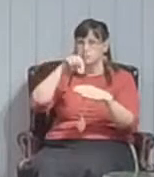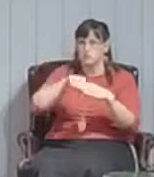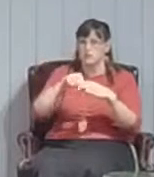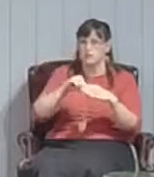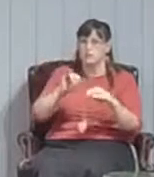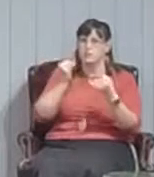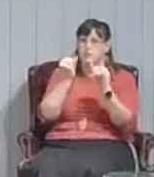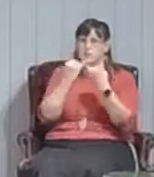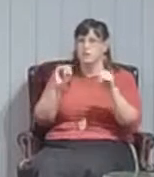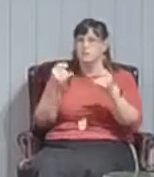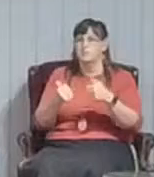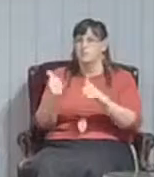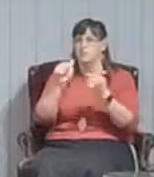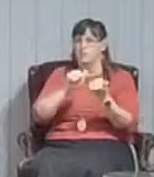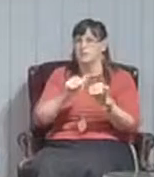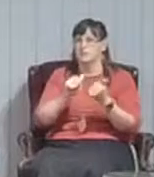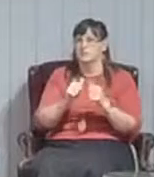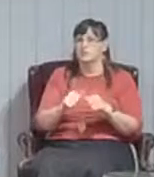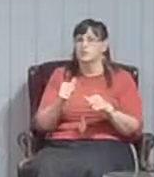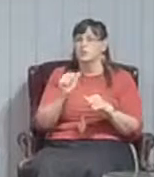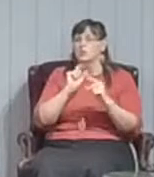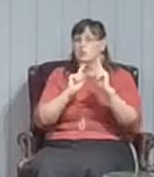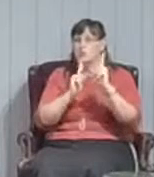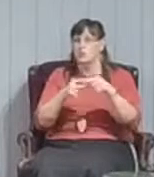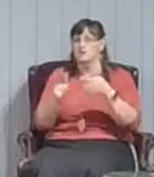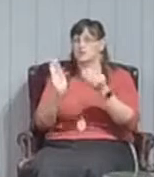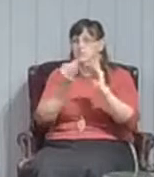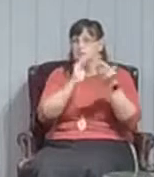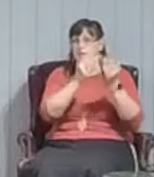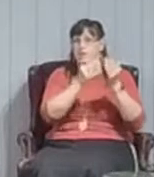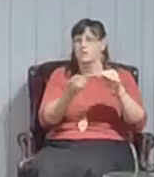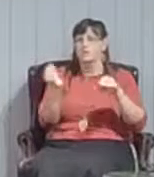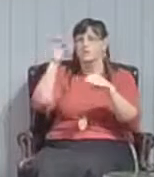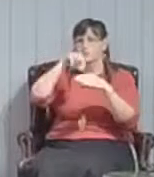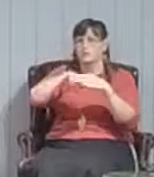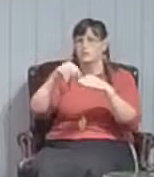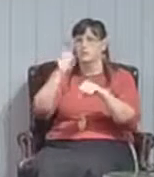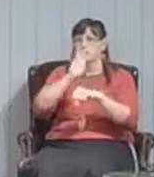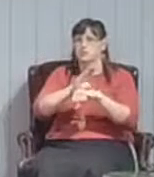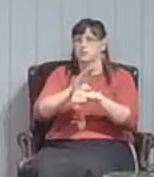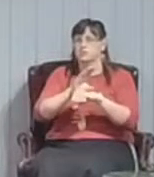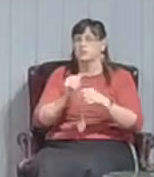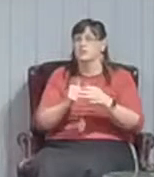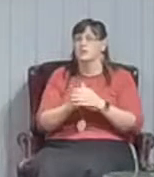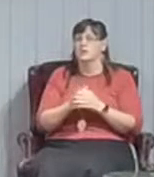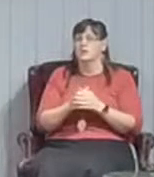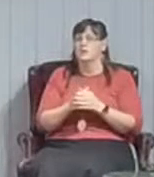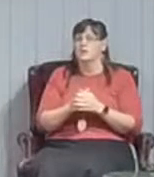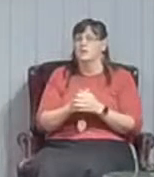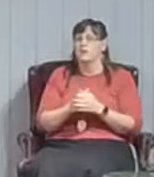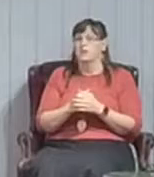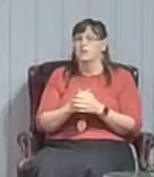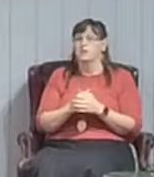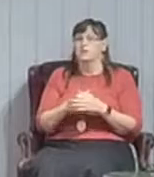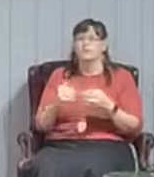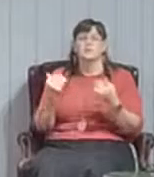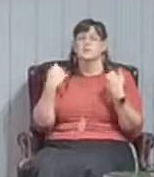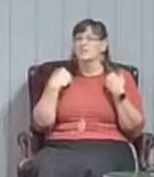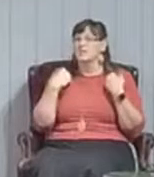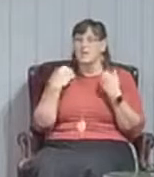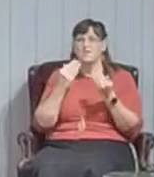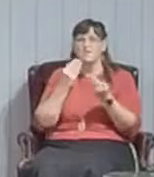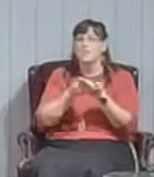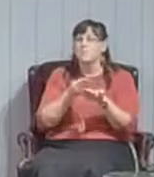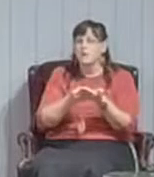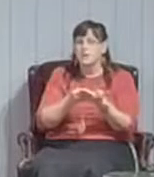planter, who went to a town to plant a church, start a new church there. And of course, as an independent Baptist starting a church, he doesn't have money, he